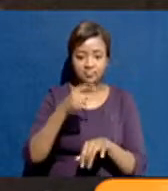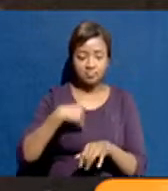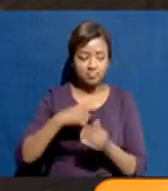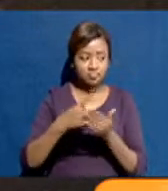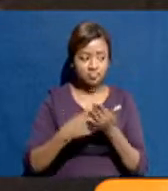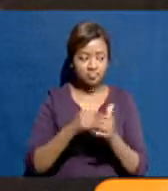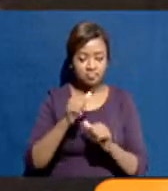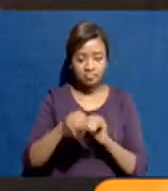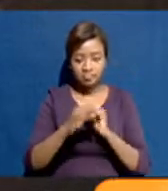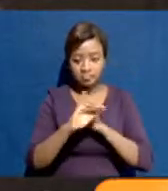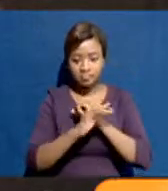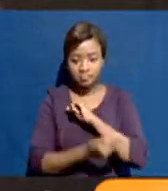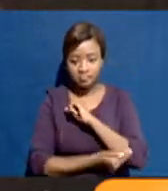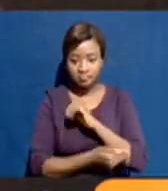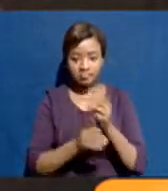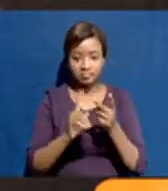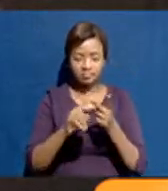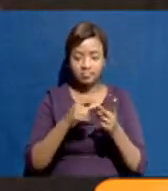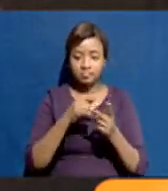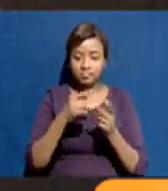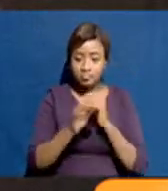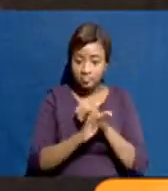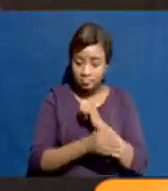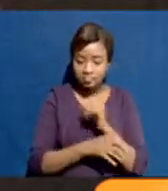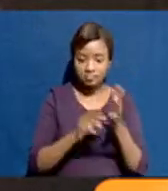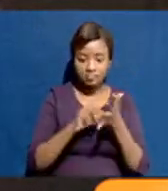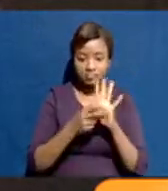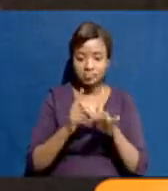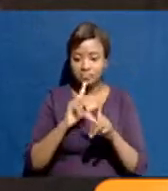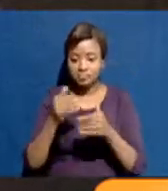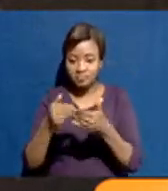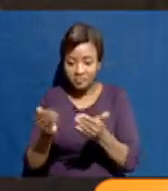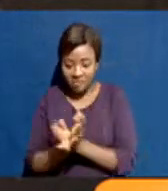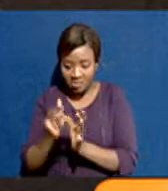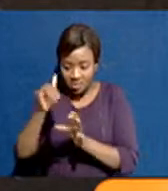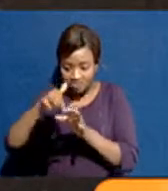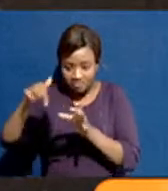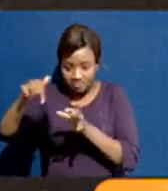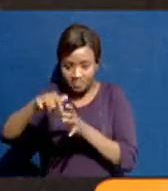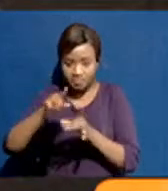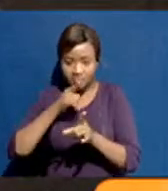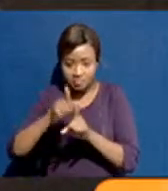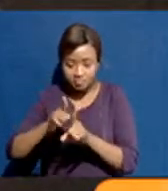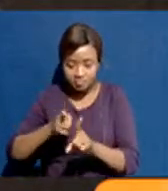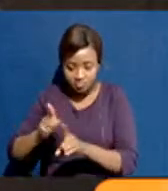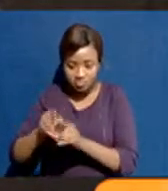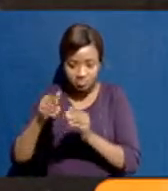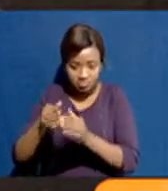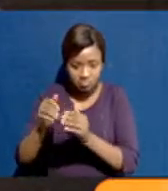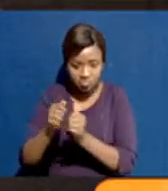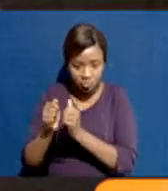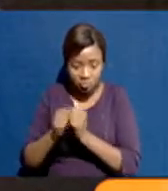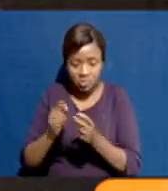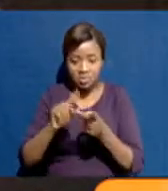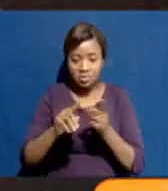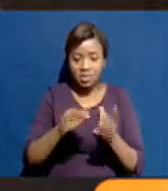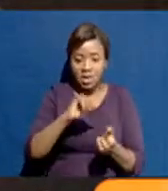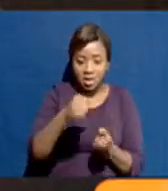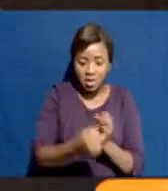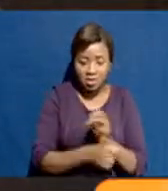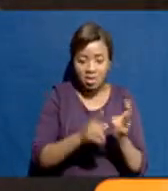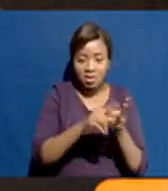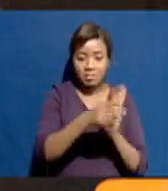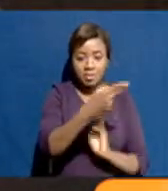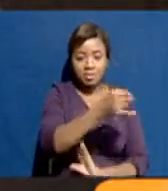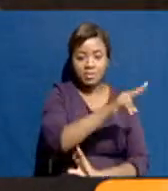don't forget about incest, don't forget about defilement, and then also don't forget about HIV. And that's why we said if we have